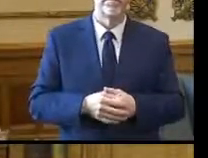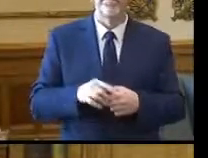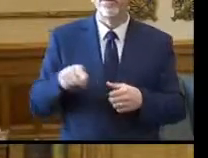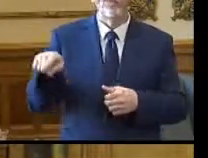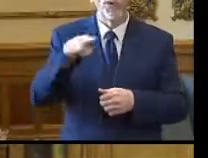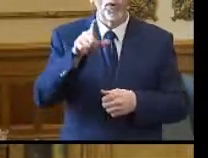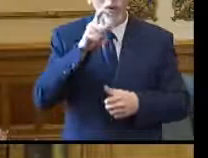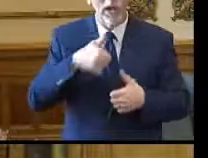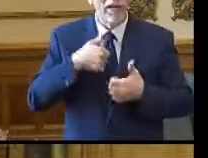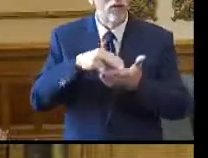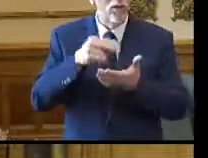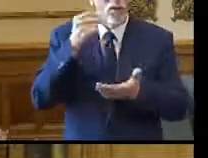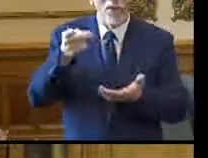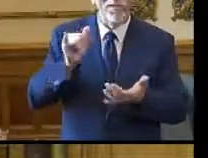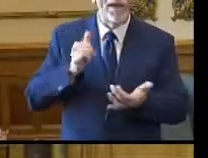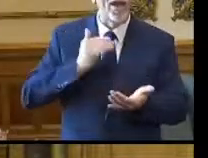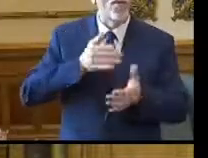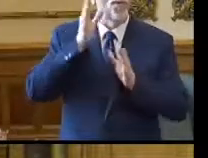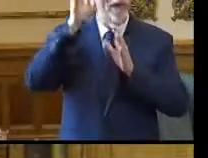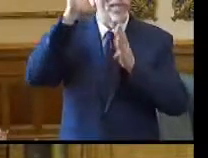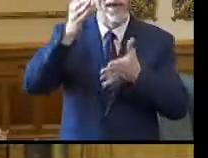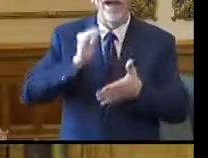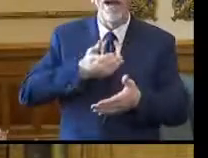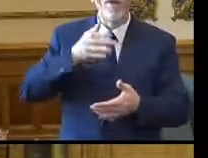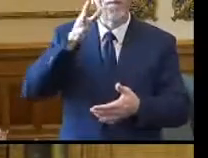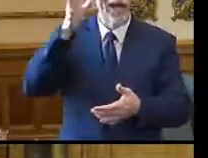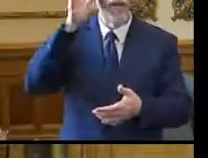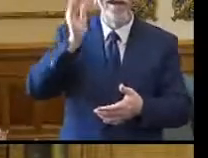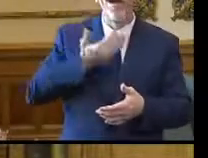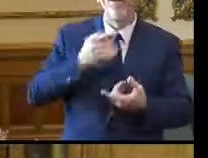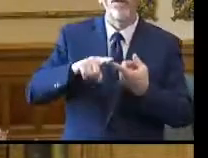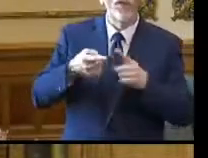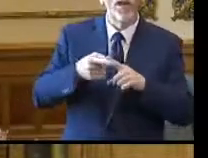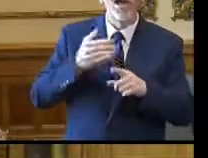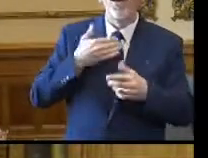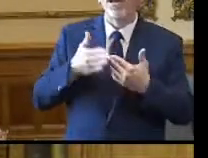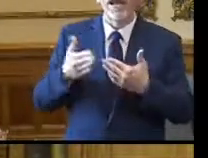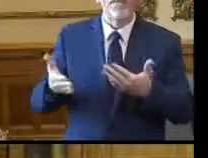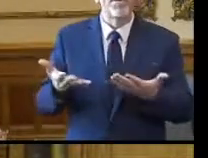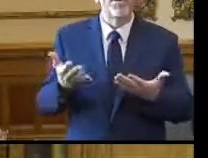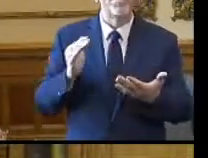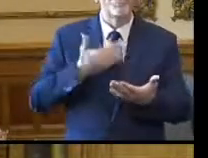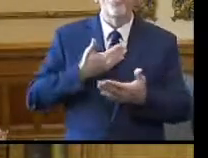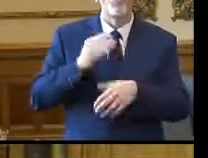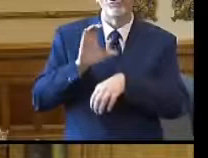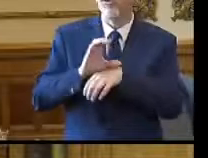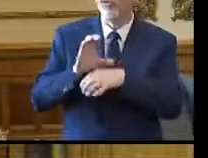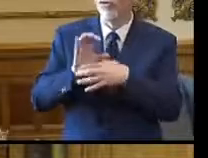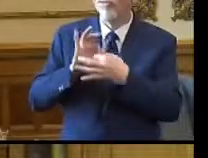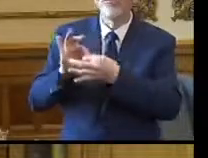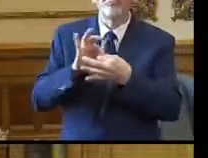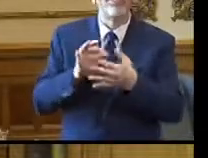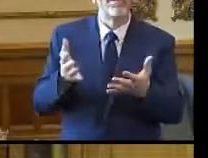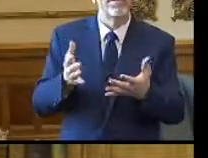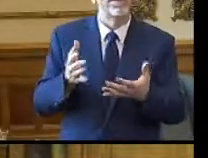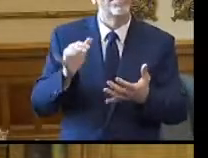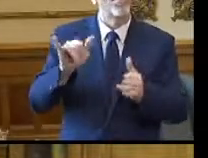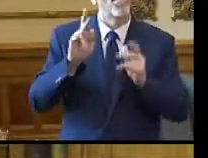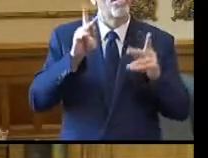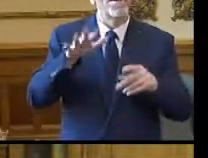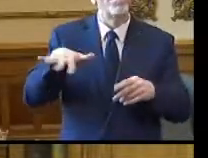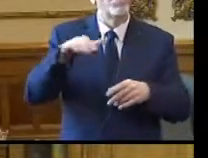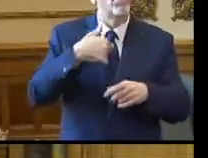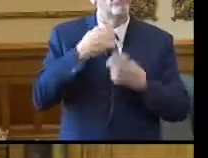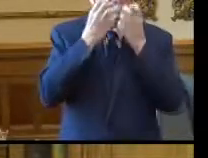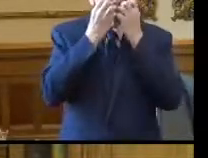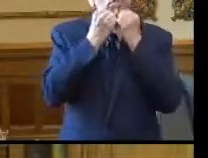grandparents and our parents. These are our friends, our neighbors, our church relatives. They're individuals that we